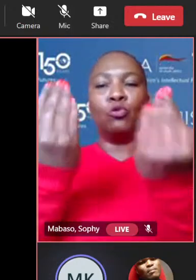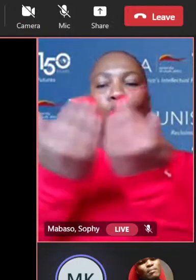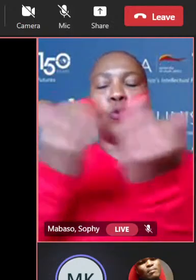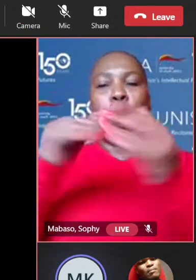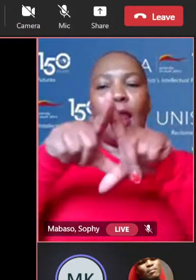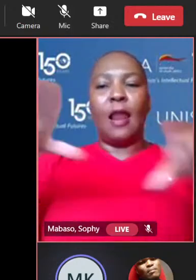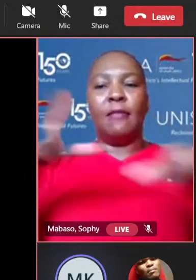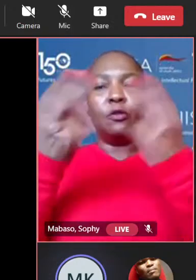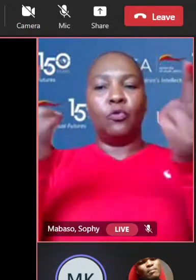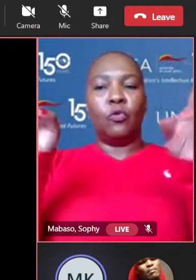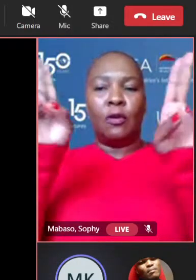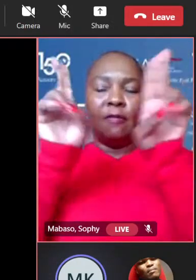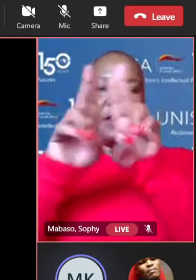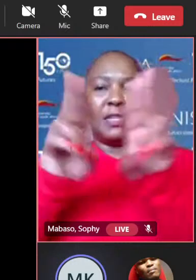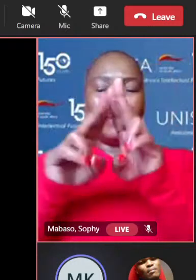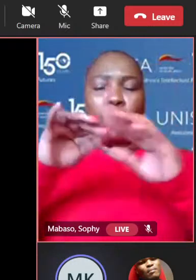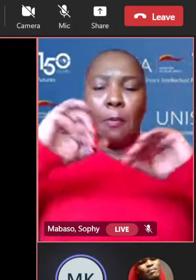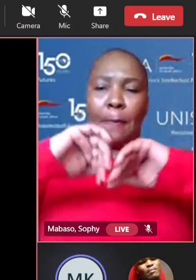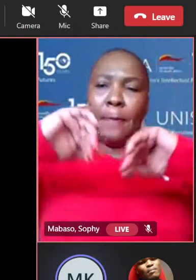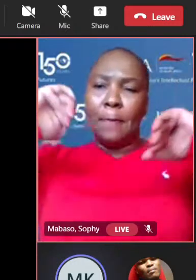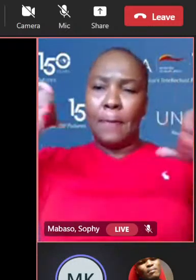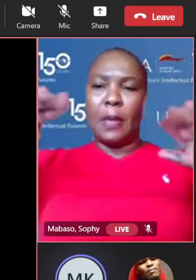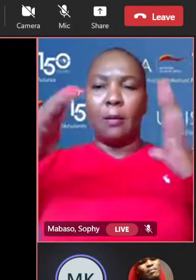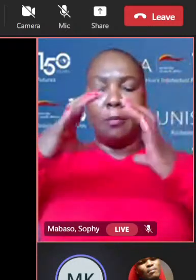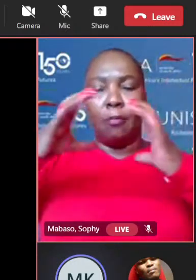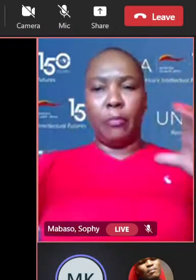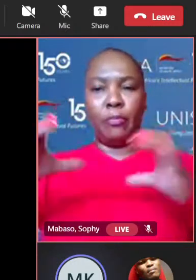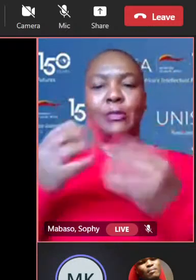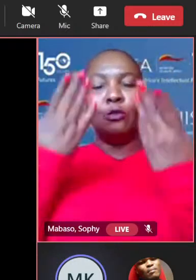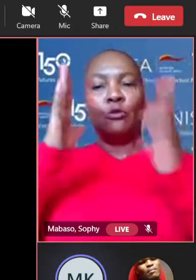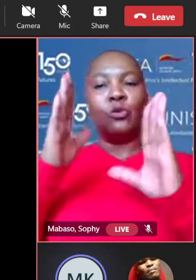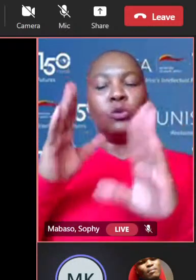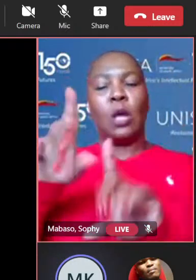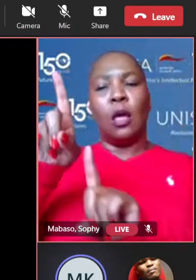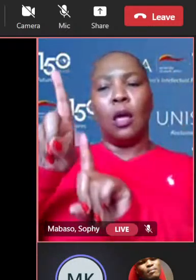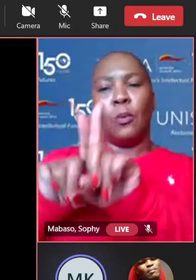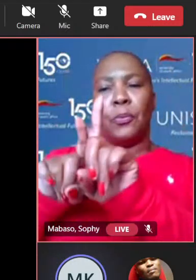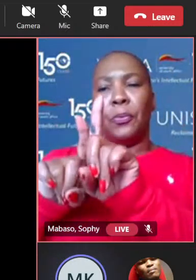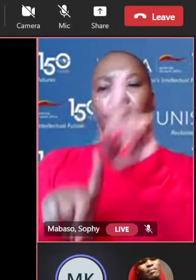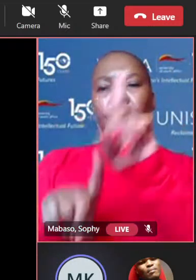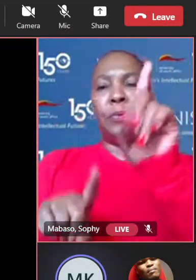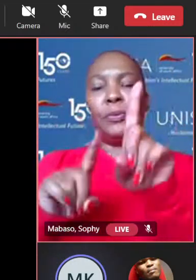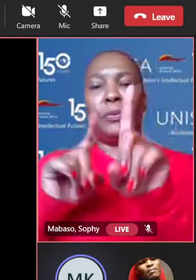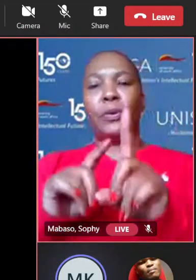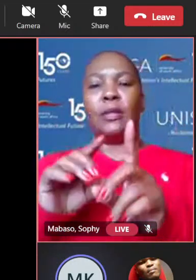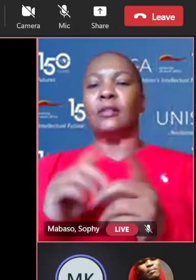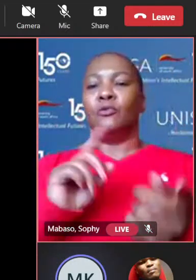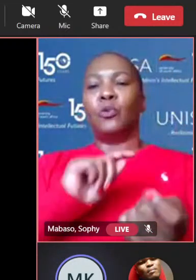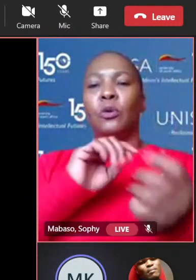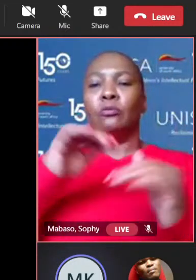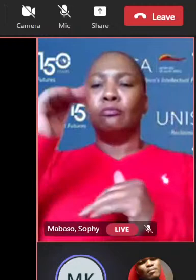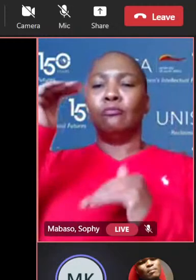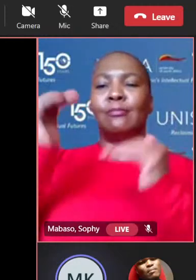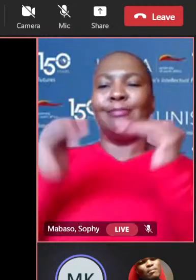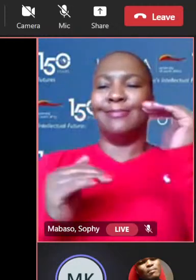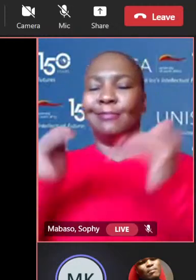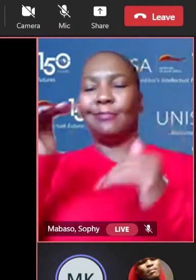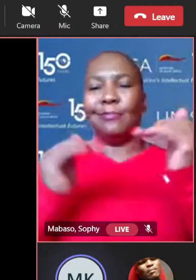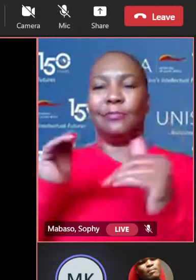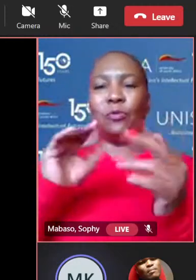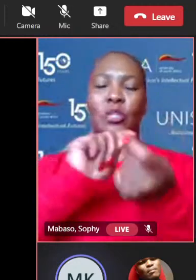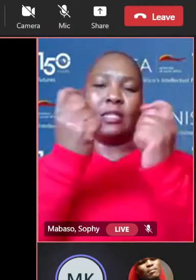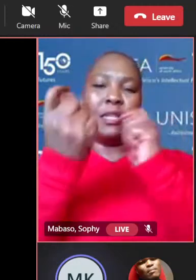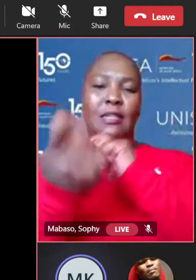university, the gap is big. Therefore, students tend to fail to adjust. Therefore, they need more support. We have started a